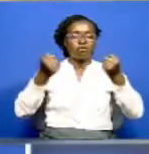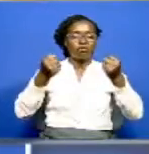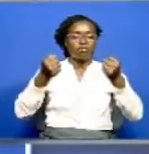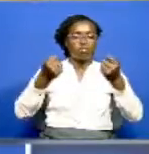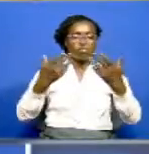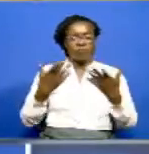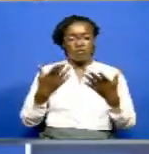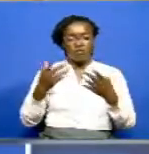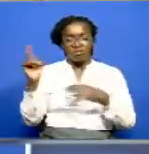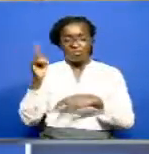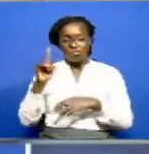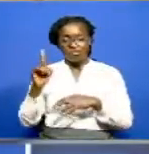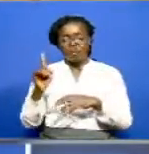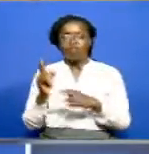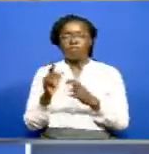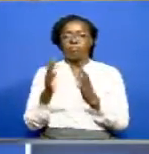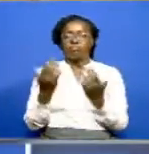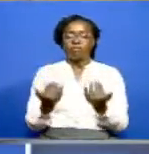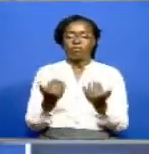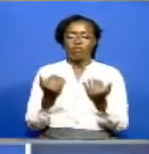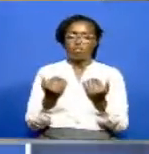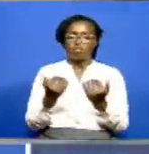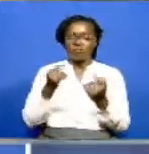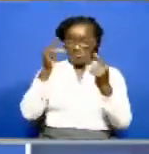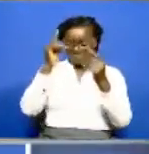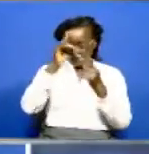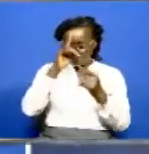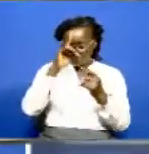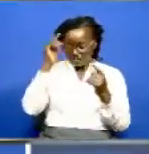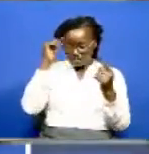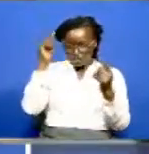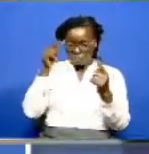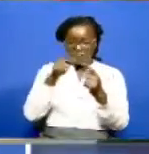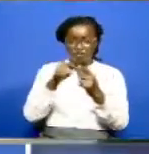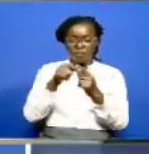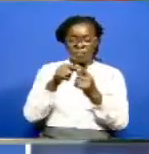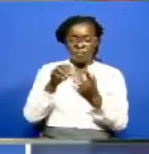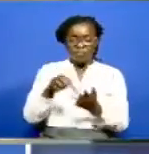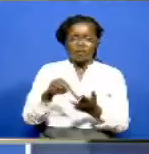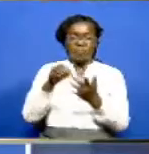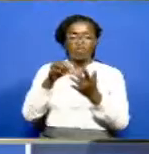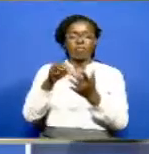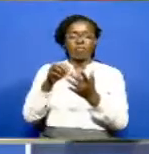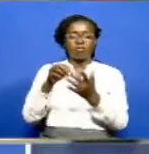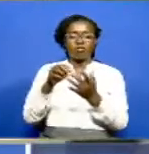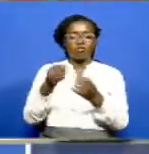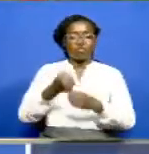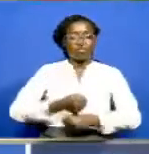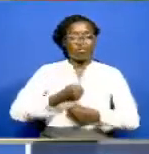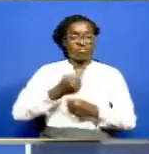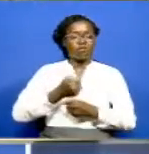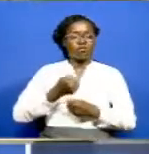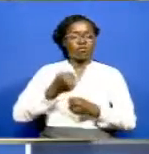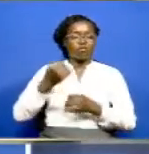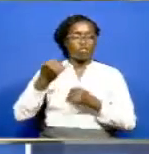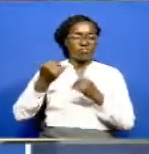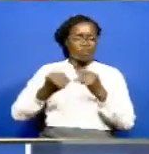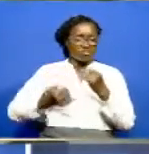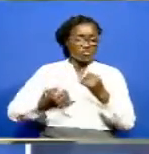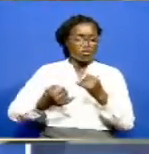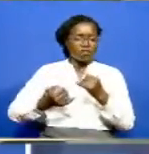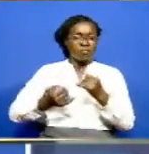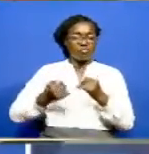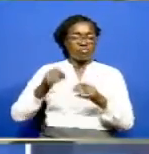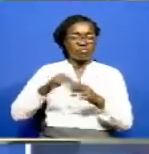in Nairobi, the team is determined to secure qualification to the world's most prestigious showpiece, confident that last qualifier's demise in